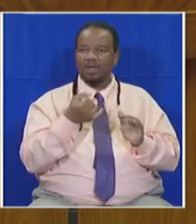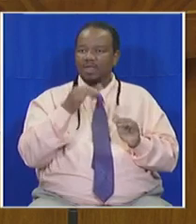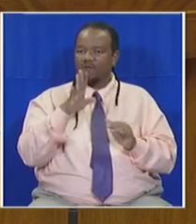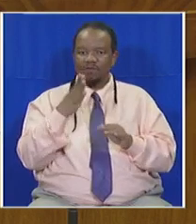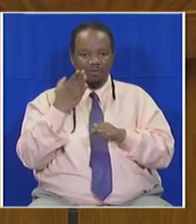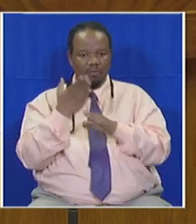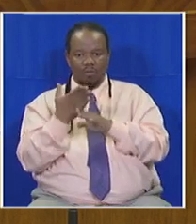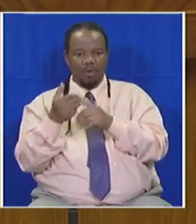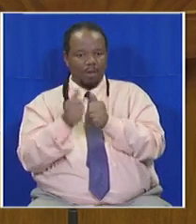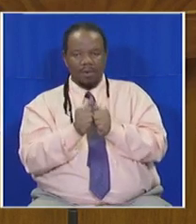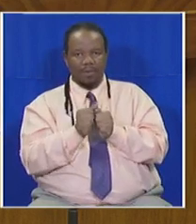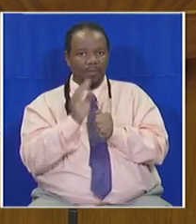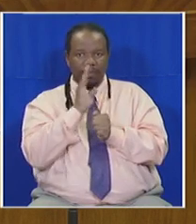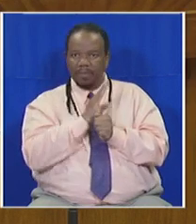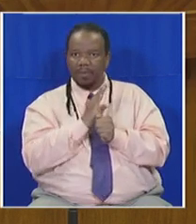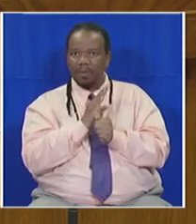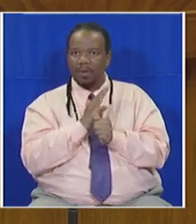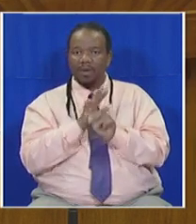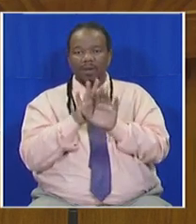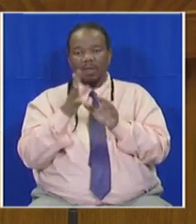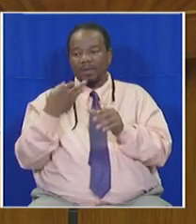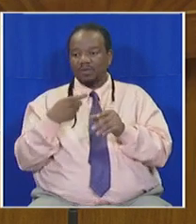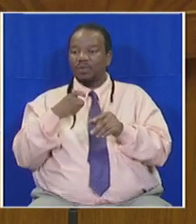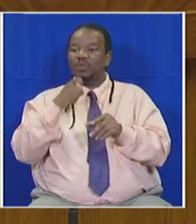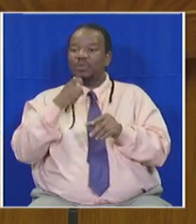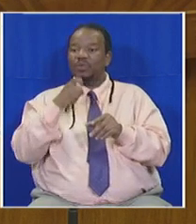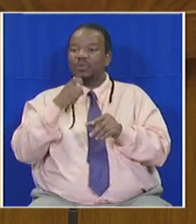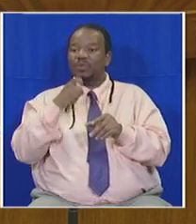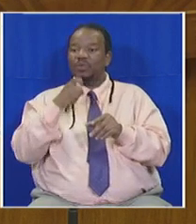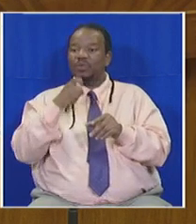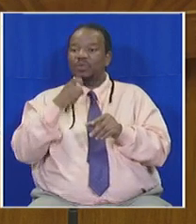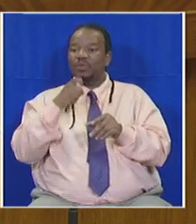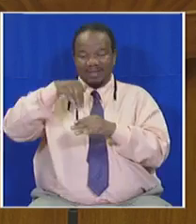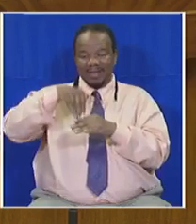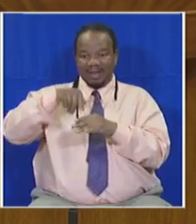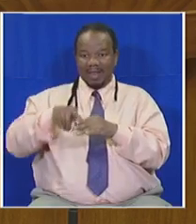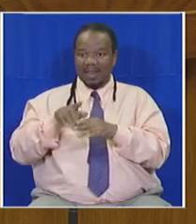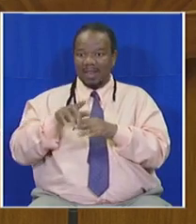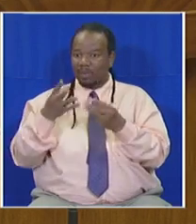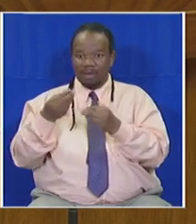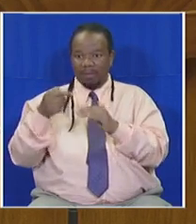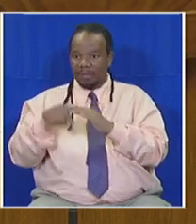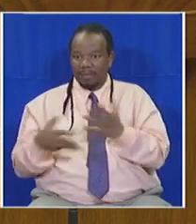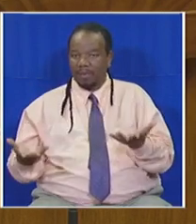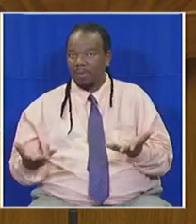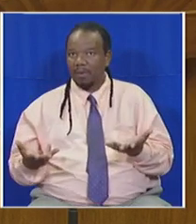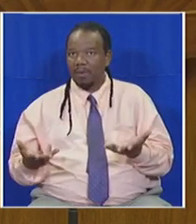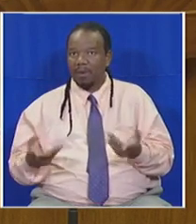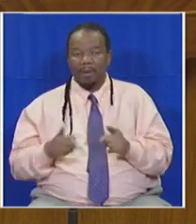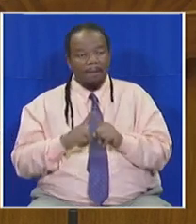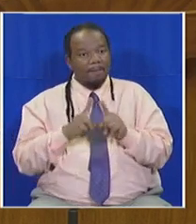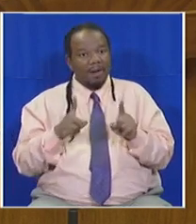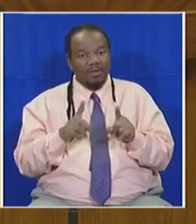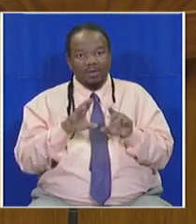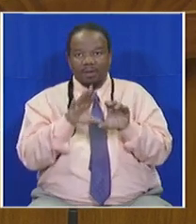with and make use of the internal enemies who have become degenerate, but still occupy